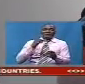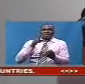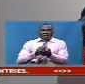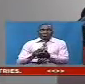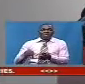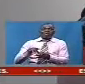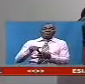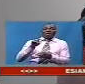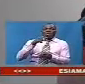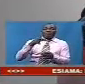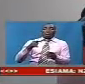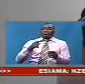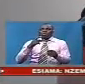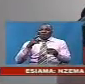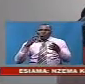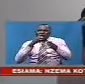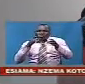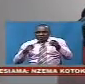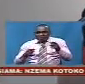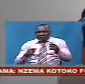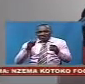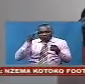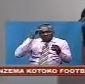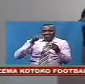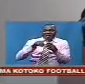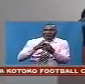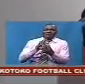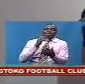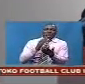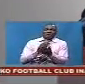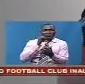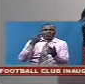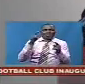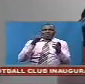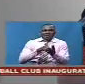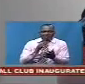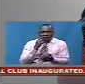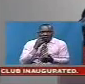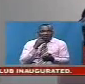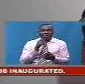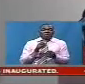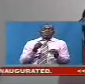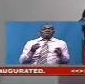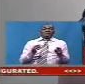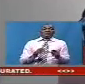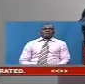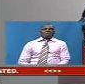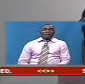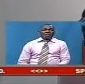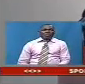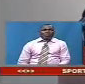we find out the causes and take steps to prevent their recurrence, given the untold hardship